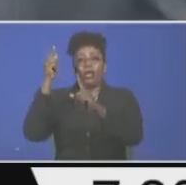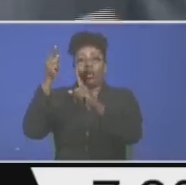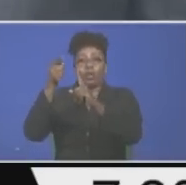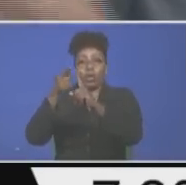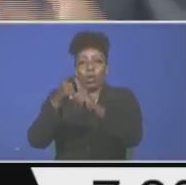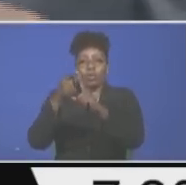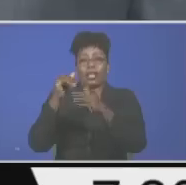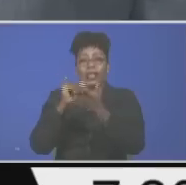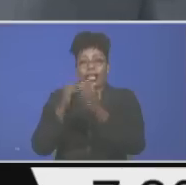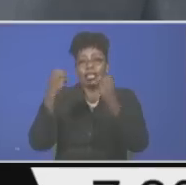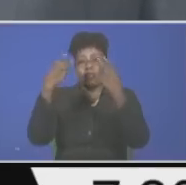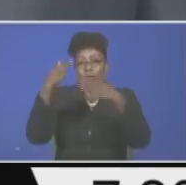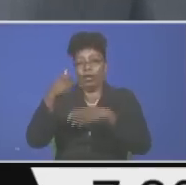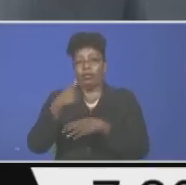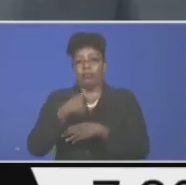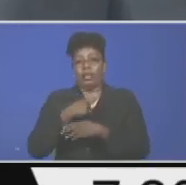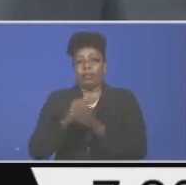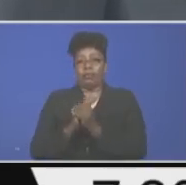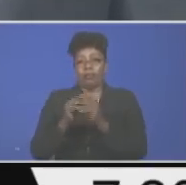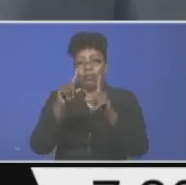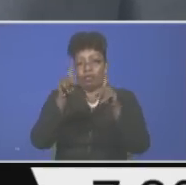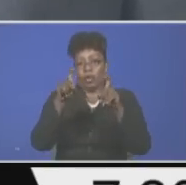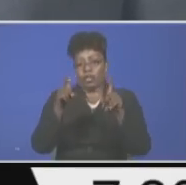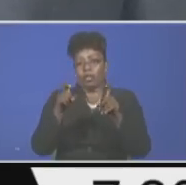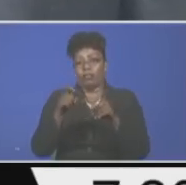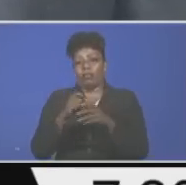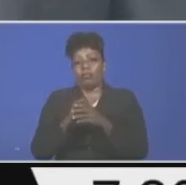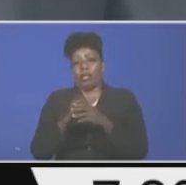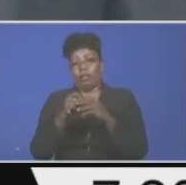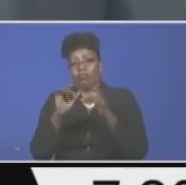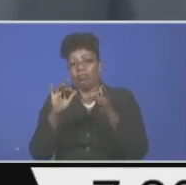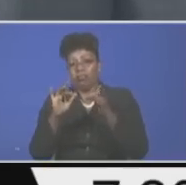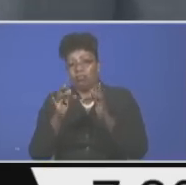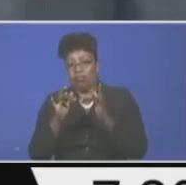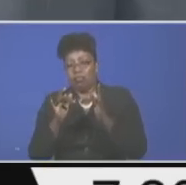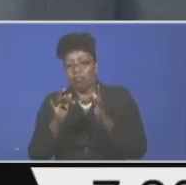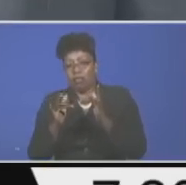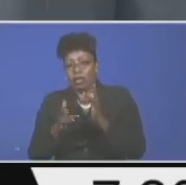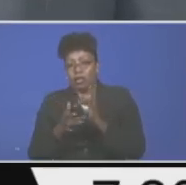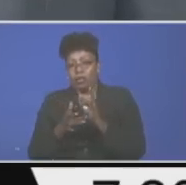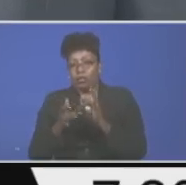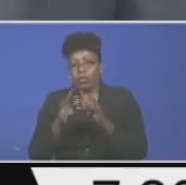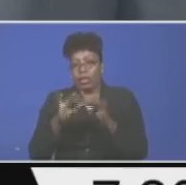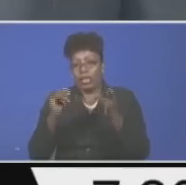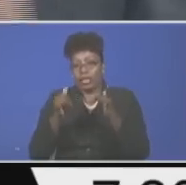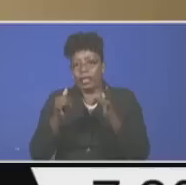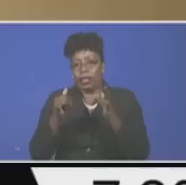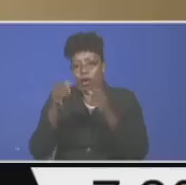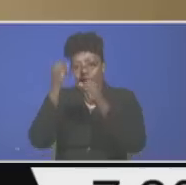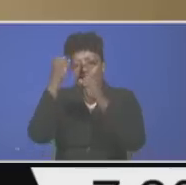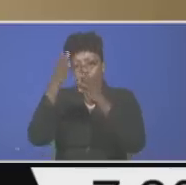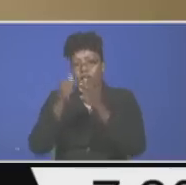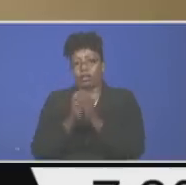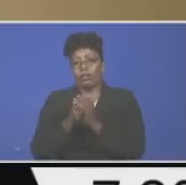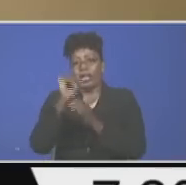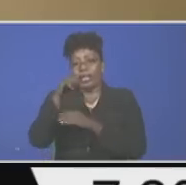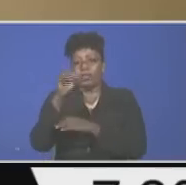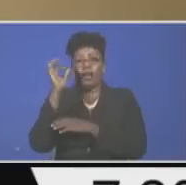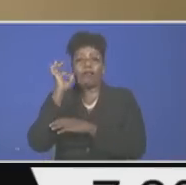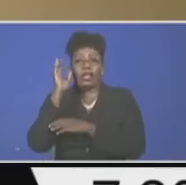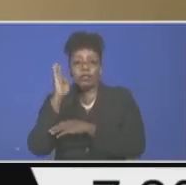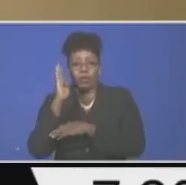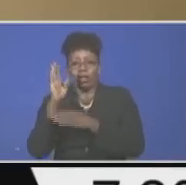what's inspiring even for me. Is there a website or email address where anyone who wants to gain some information on the initiatives available? Yeah, well, our Facebook page,